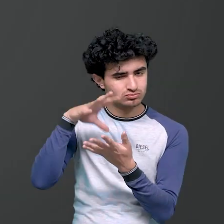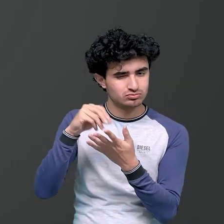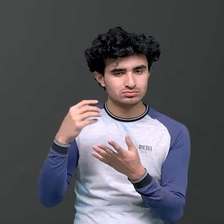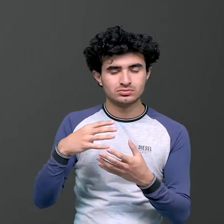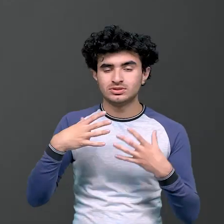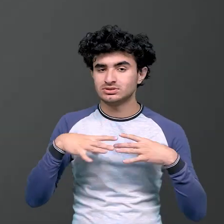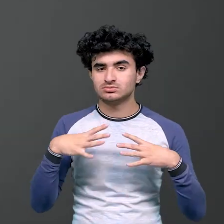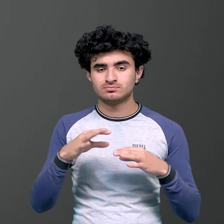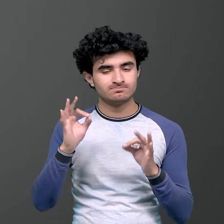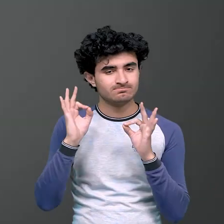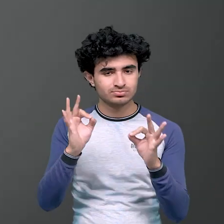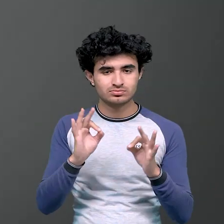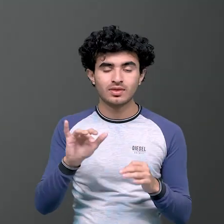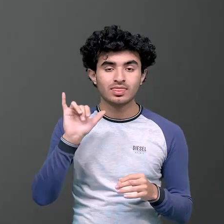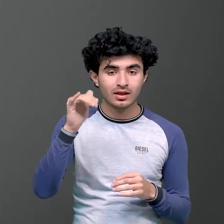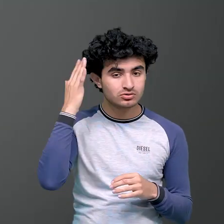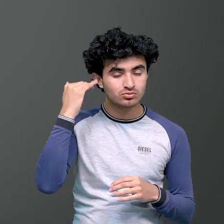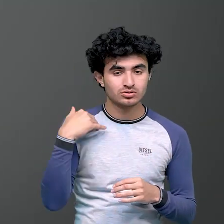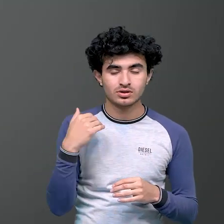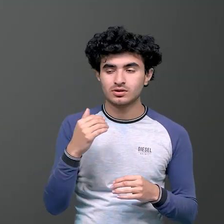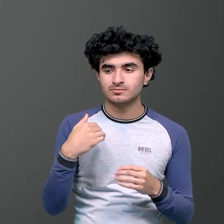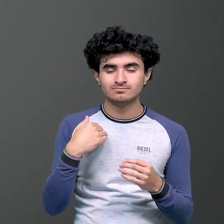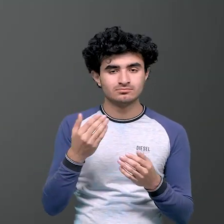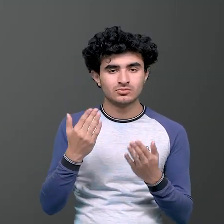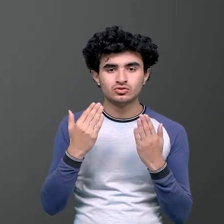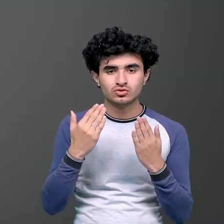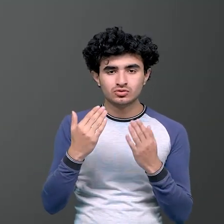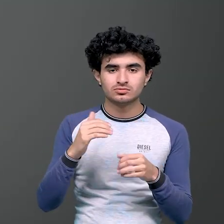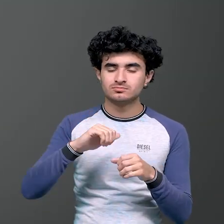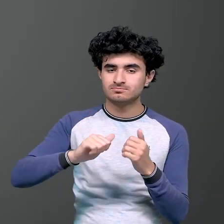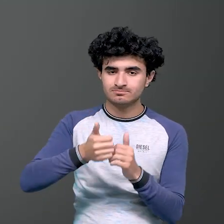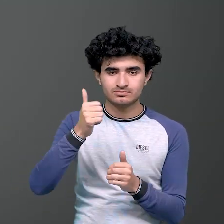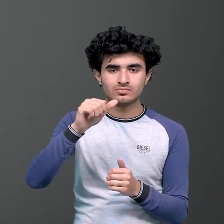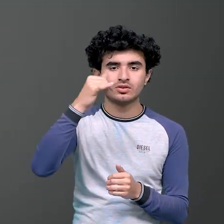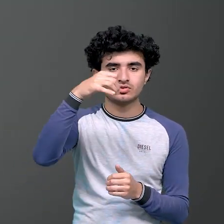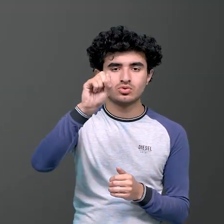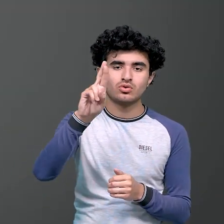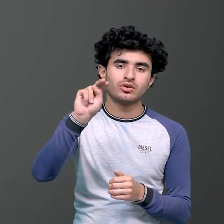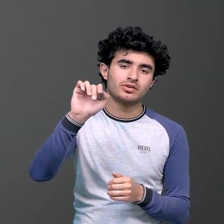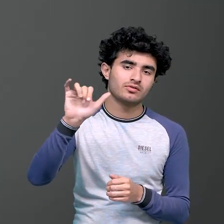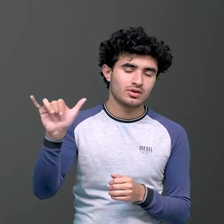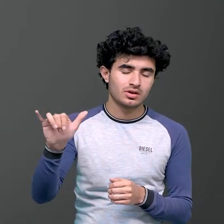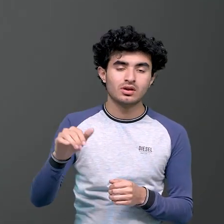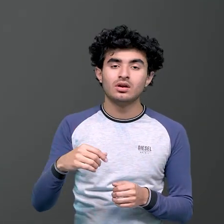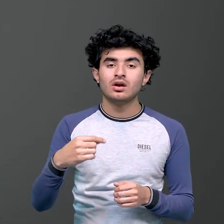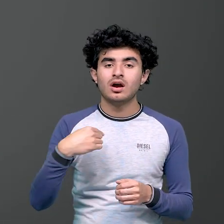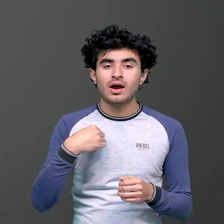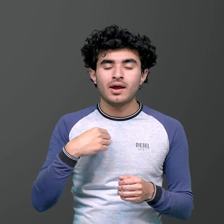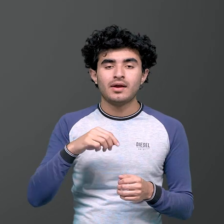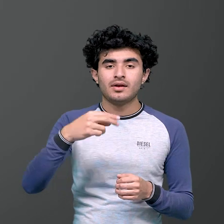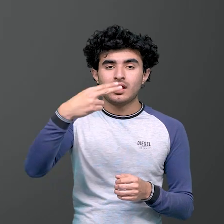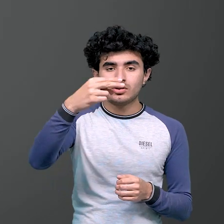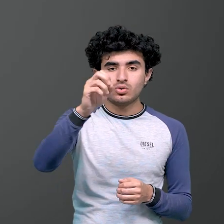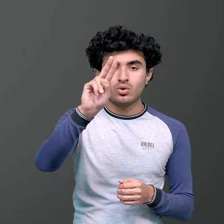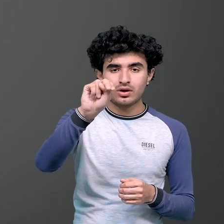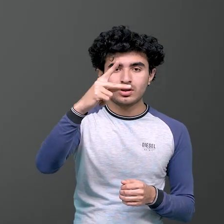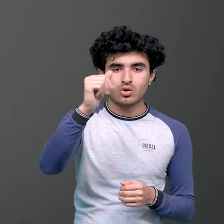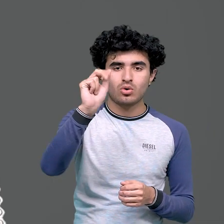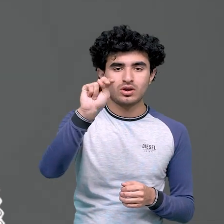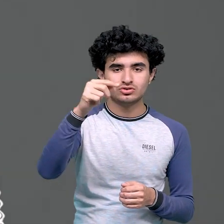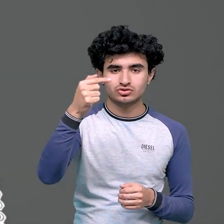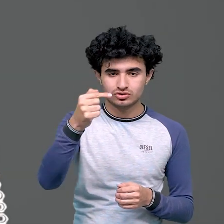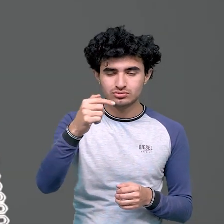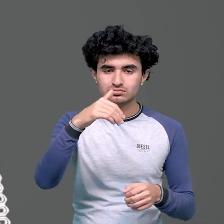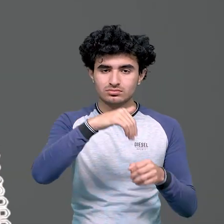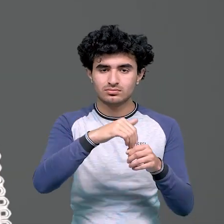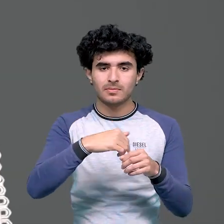very exciting. This is why I chose journalism as my career. I have a master's degree in journalism from the Hong Kong University.